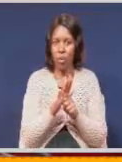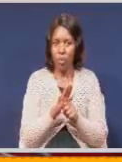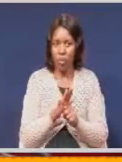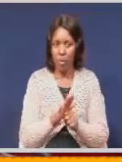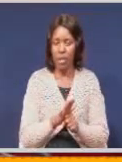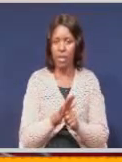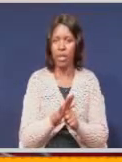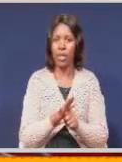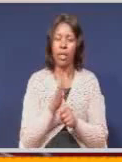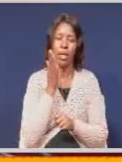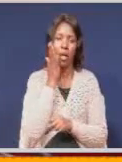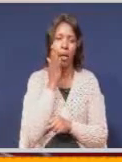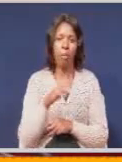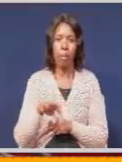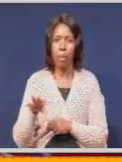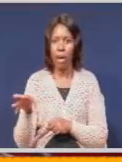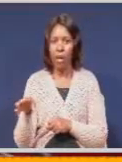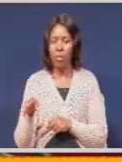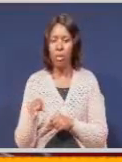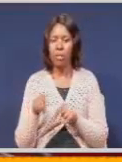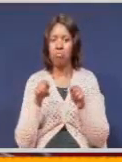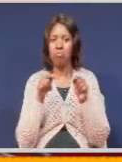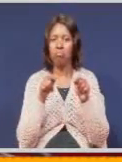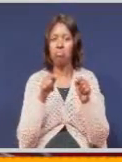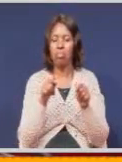victimizing me, insulting me,